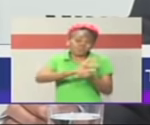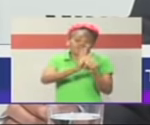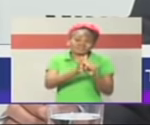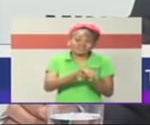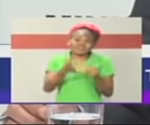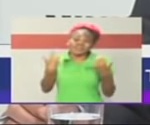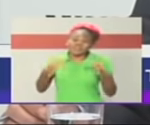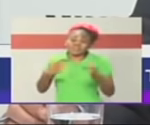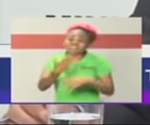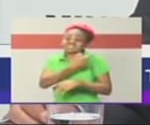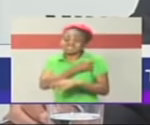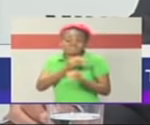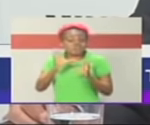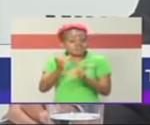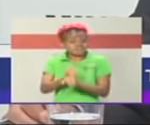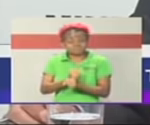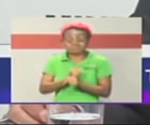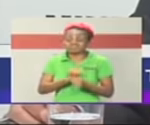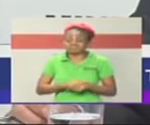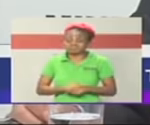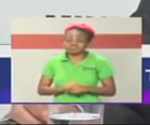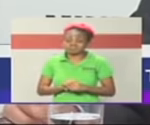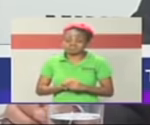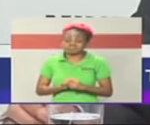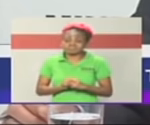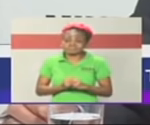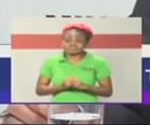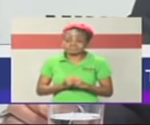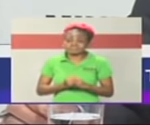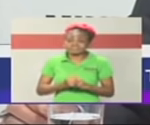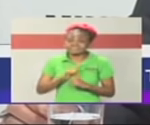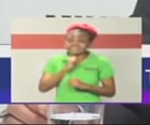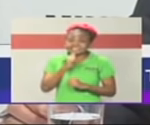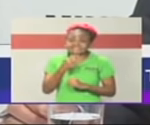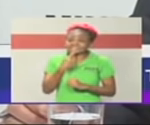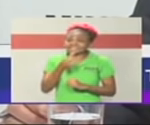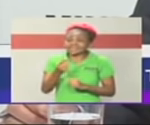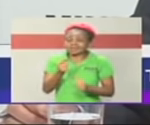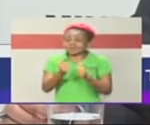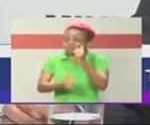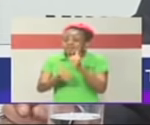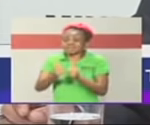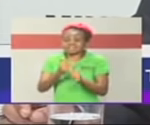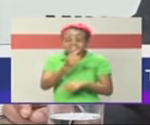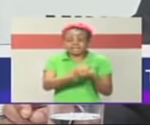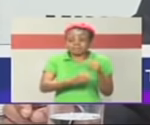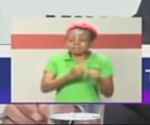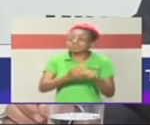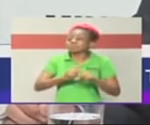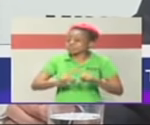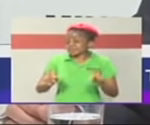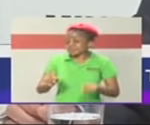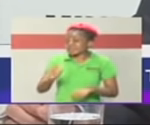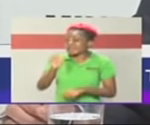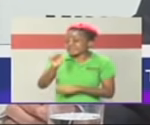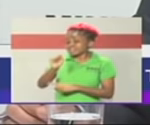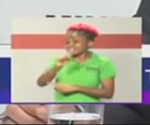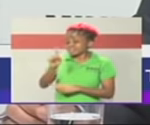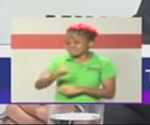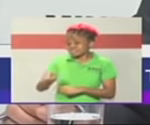As you know, I'm not saying that she took this one. We would have made the AstraZeneca vaccines available to